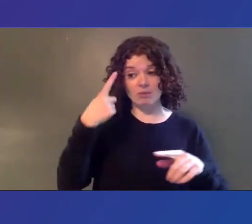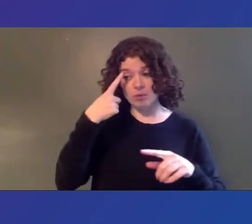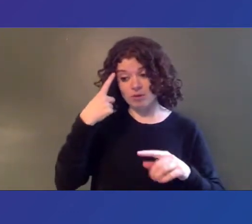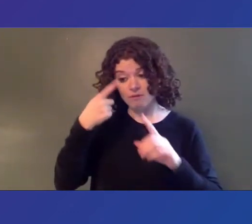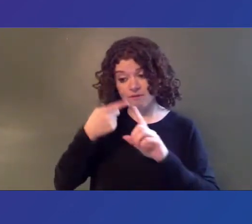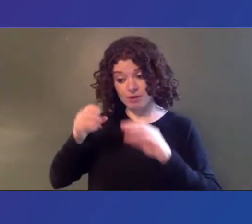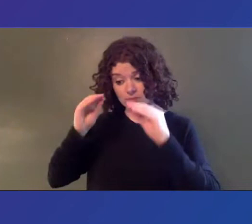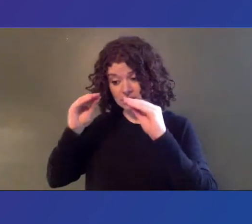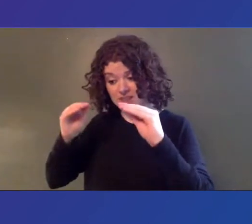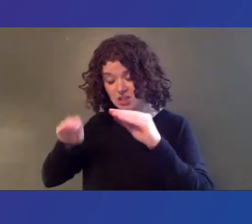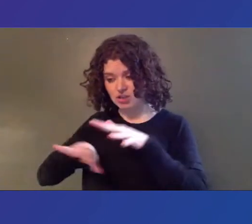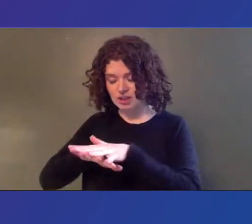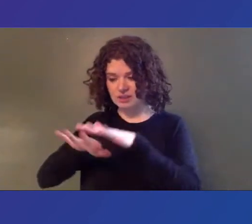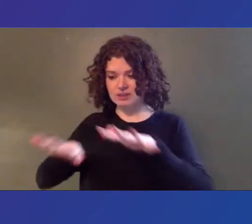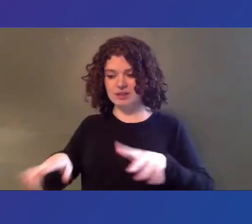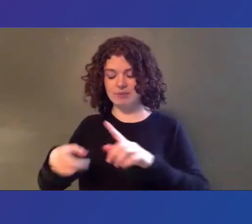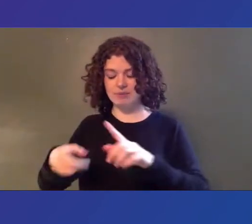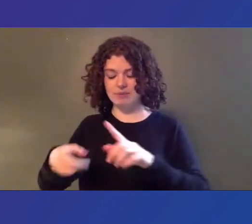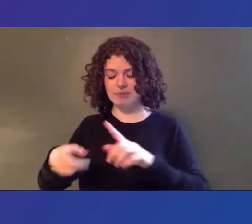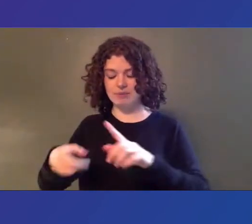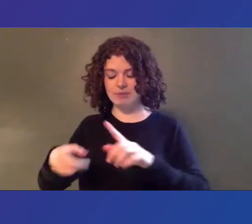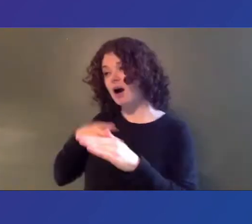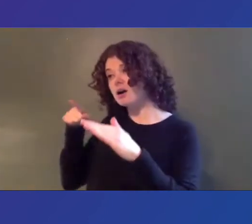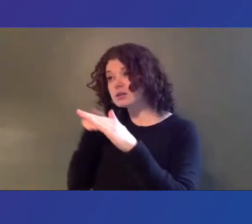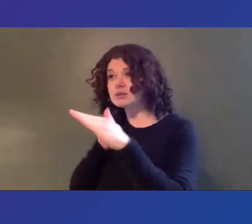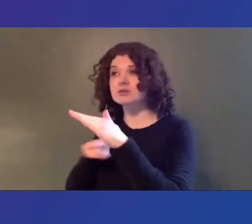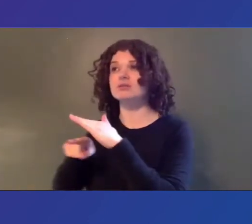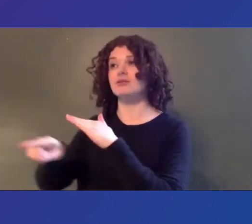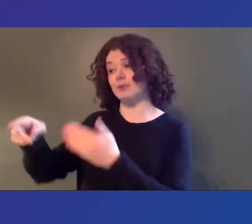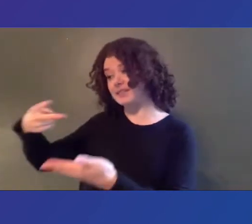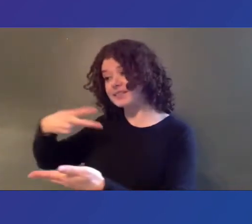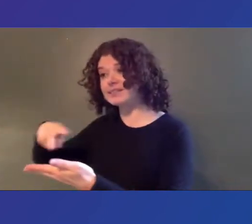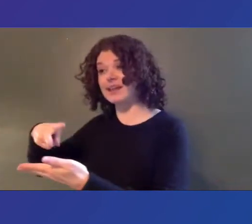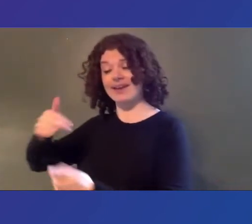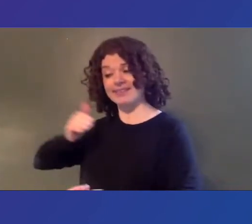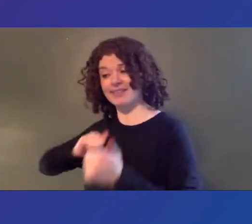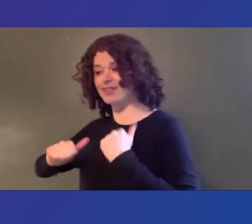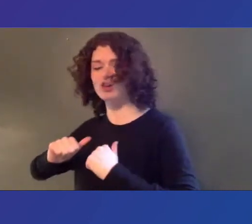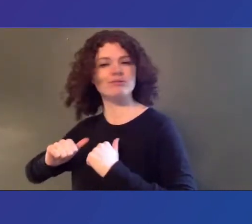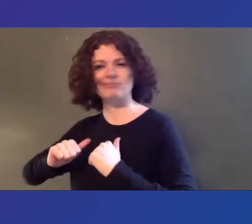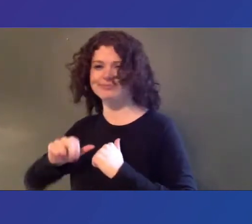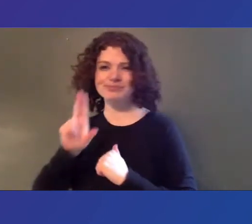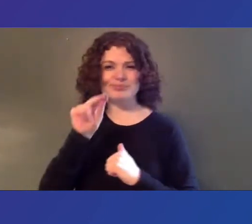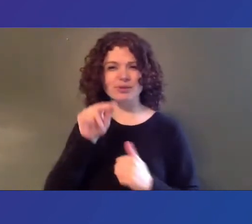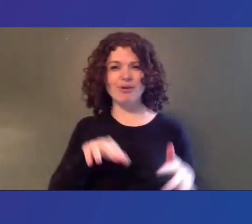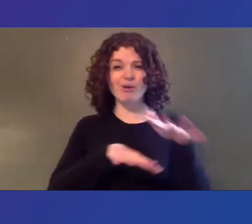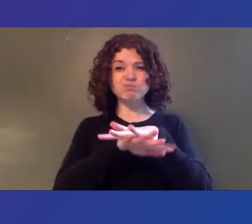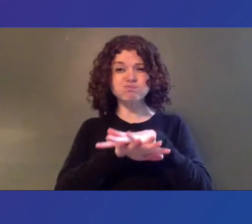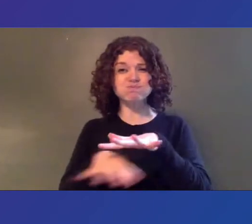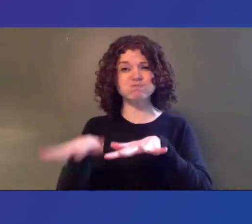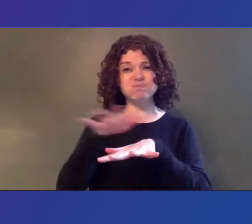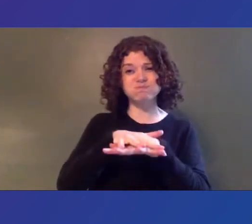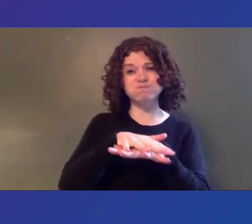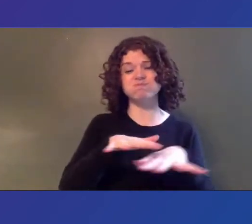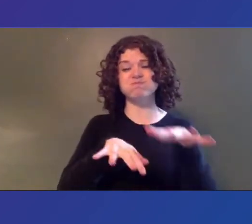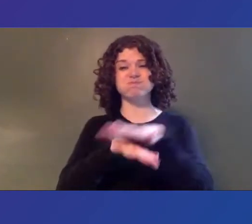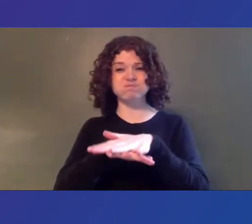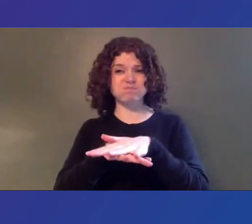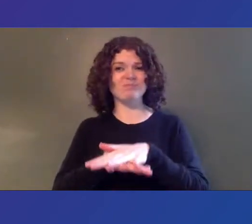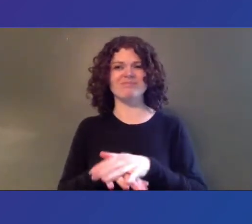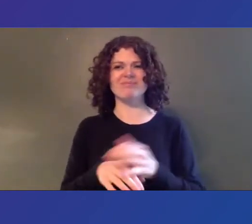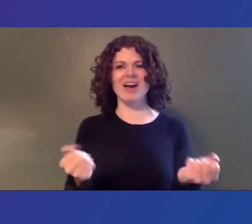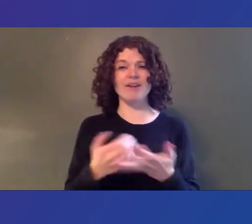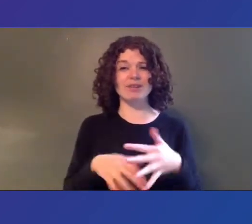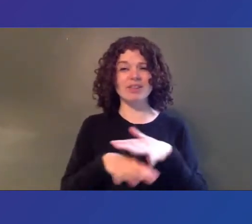from my exploration in a dance theater production, or we're not separate. Like when I was